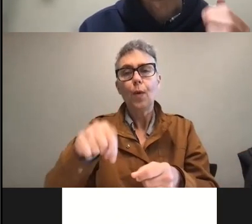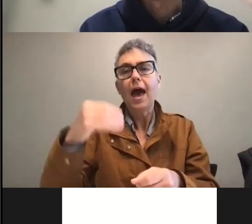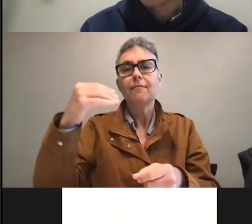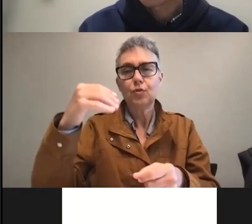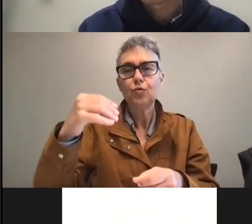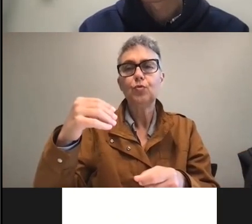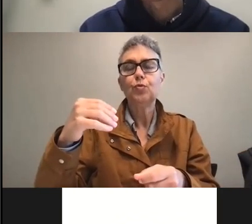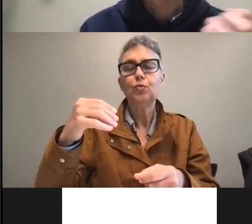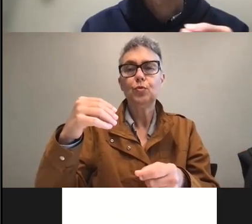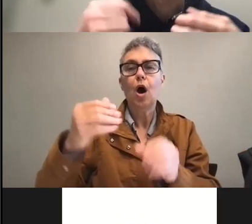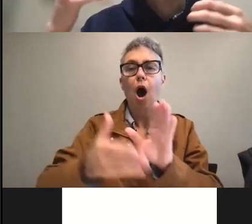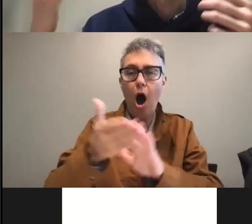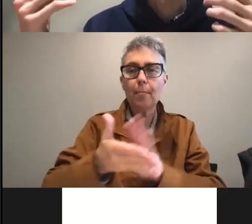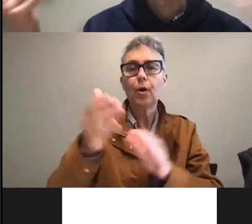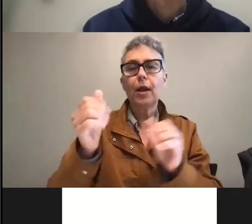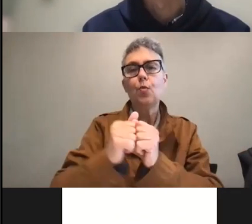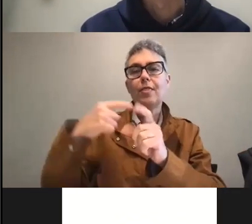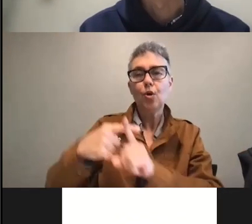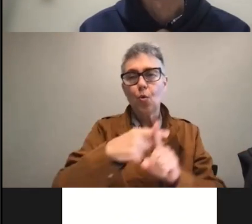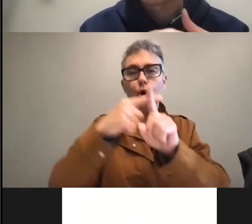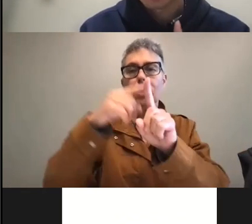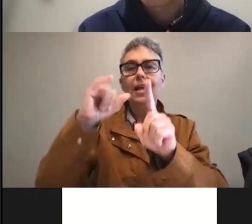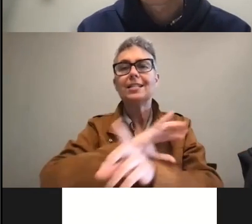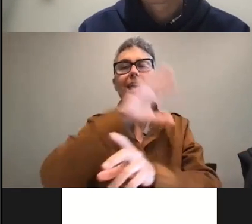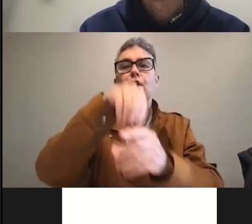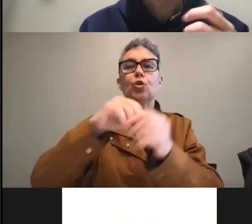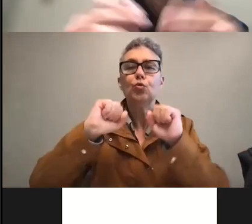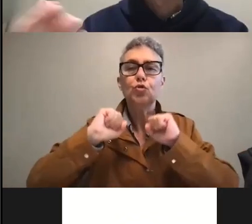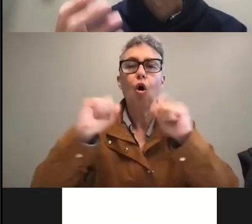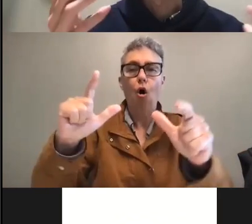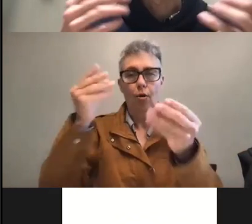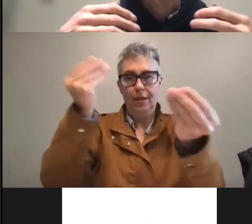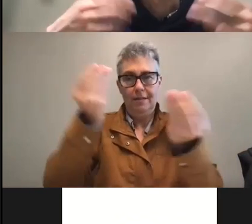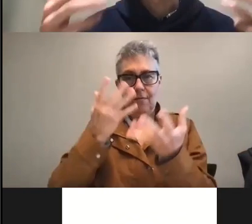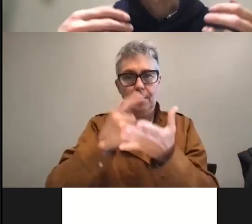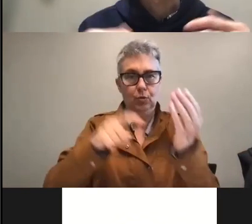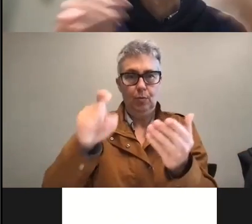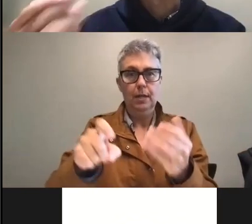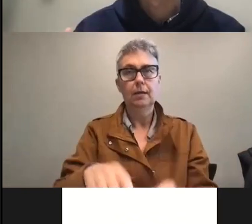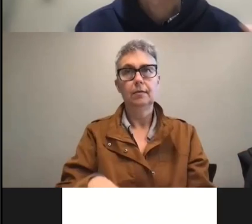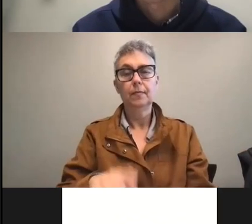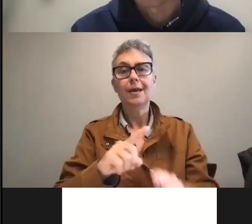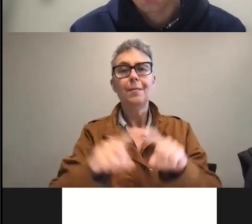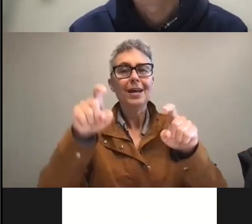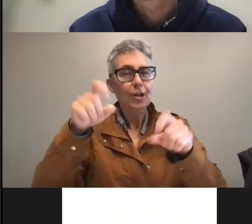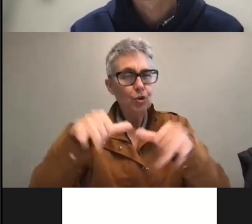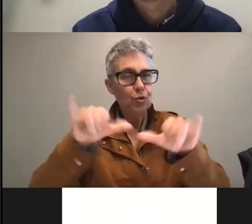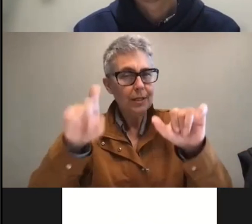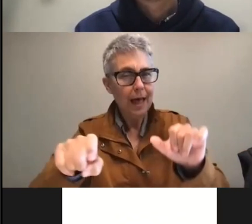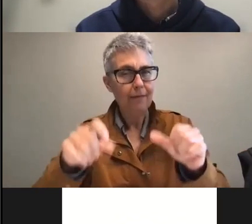on the coordinates, which captures all the information that we need, but we do need to address this equivariance